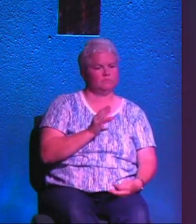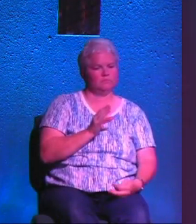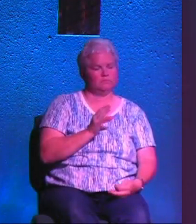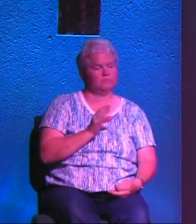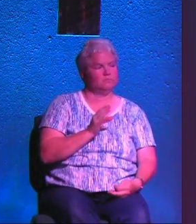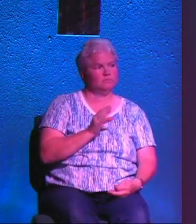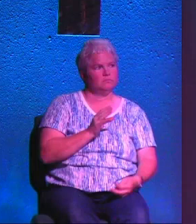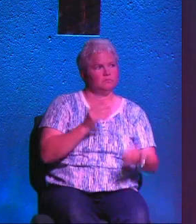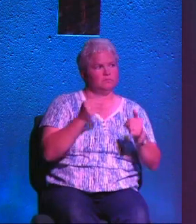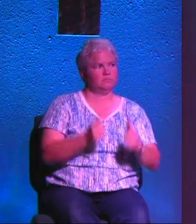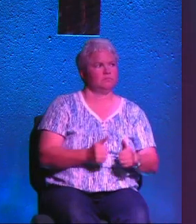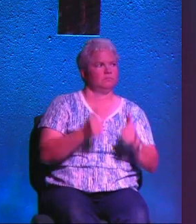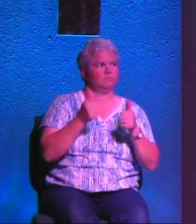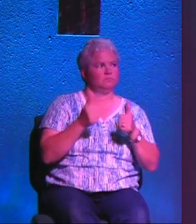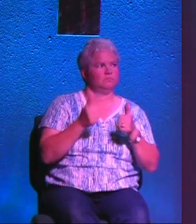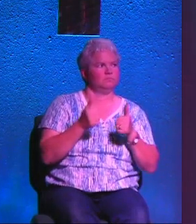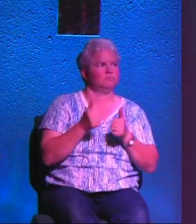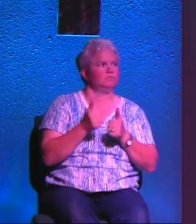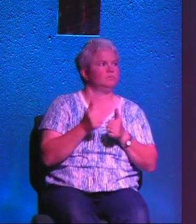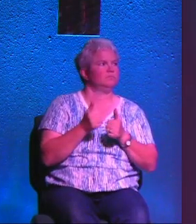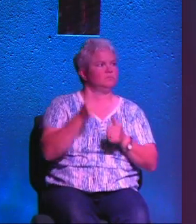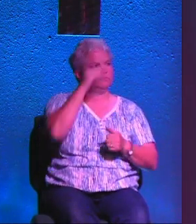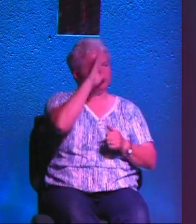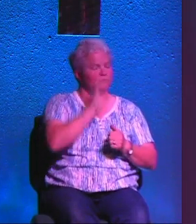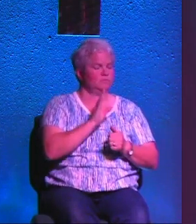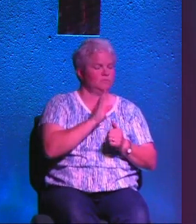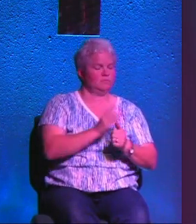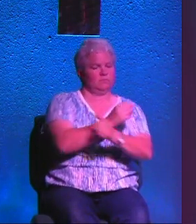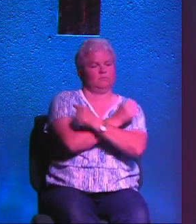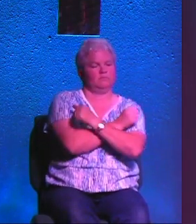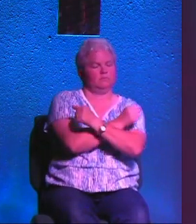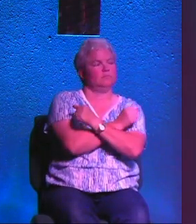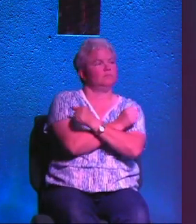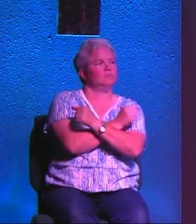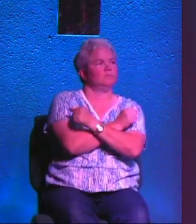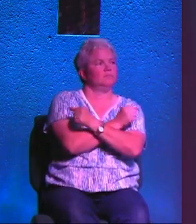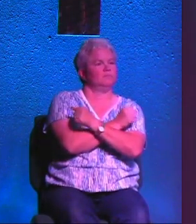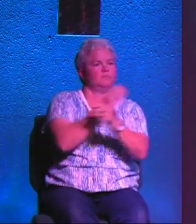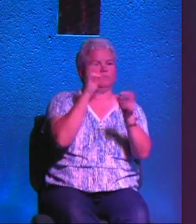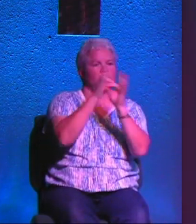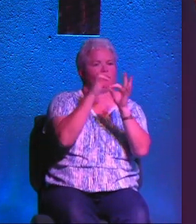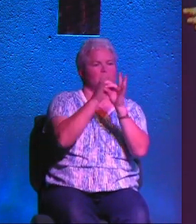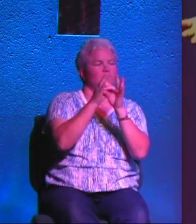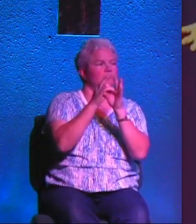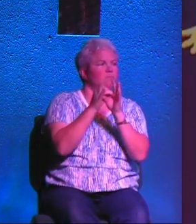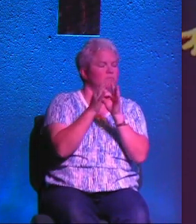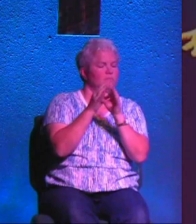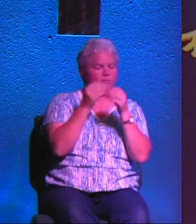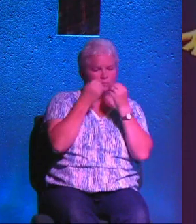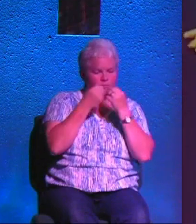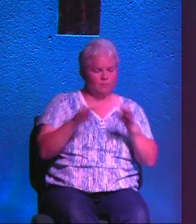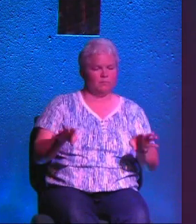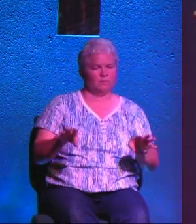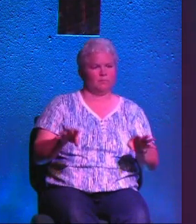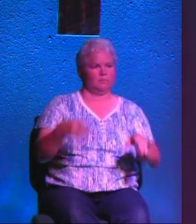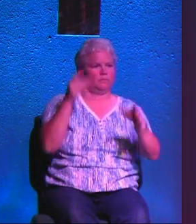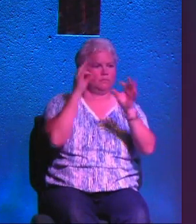God that comes into our life. God loves his faithful, and